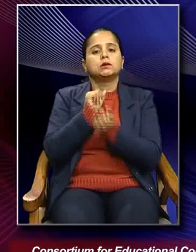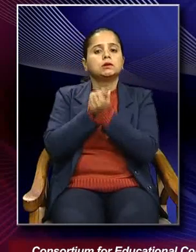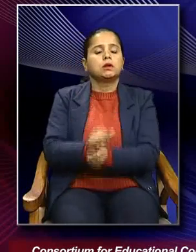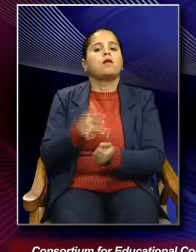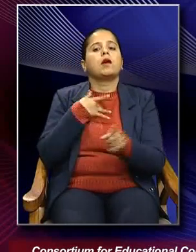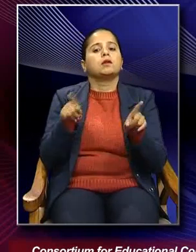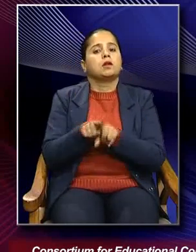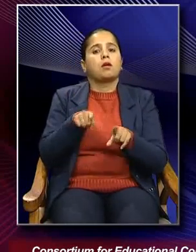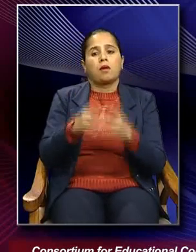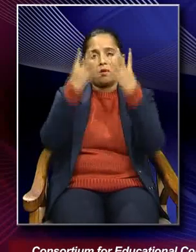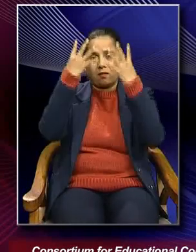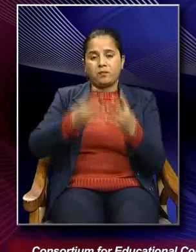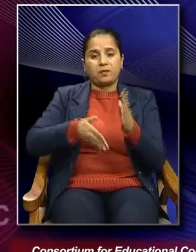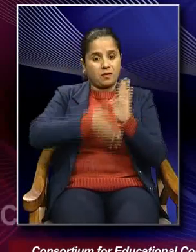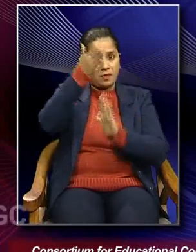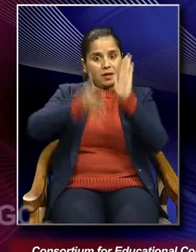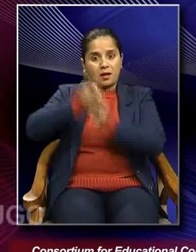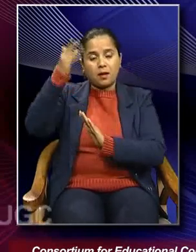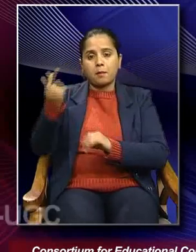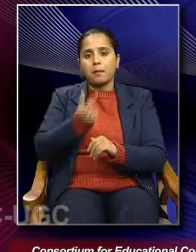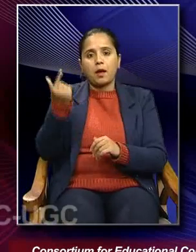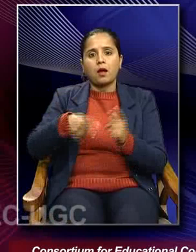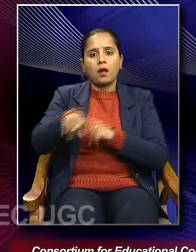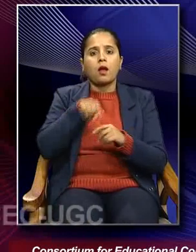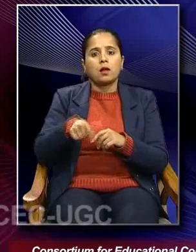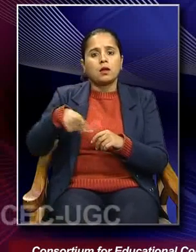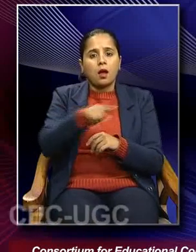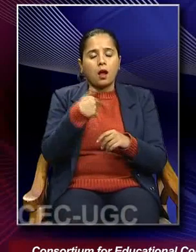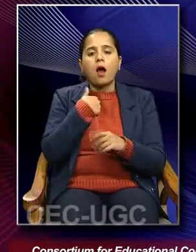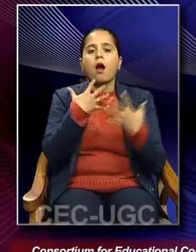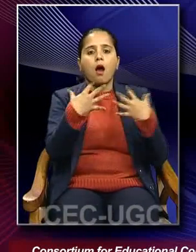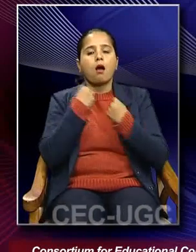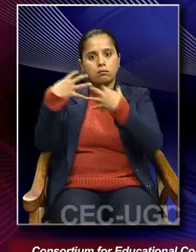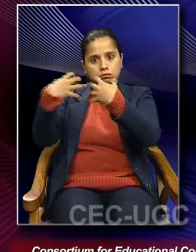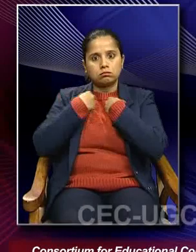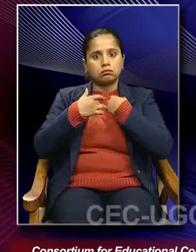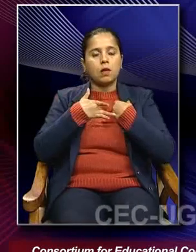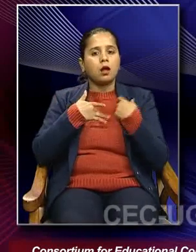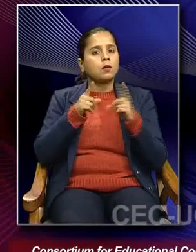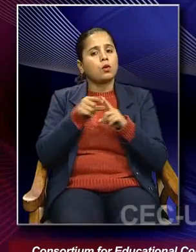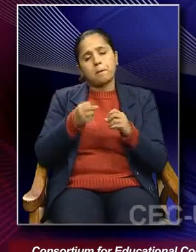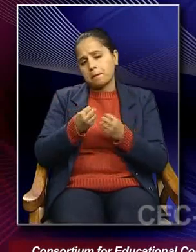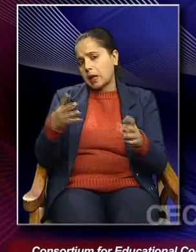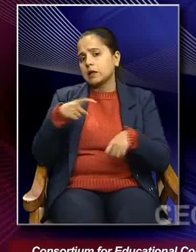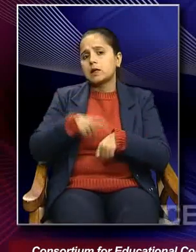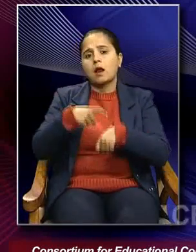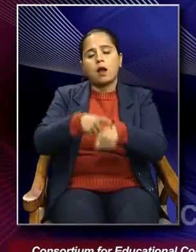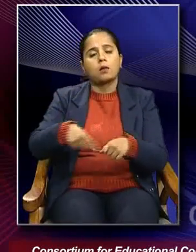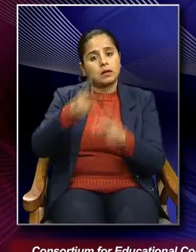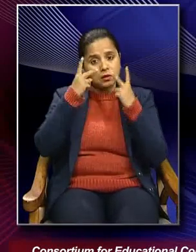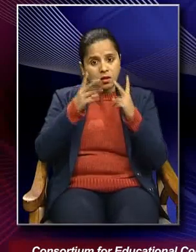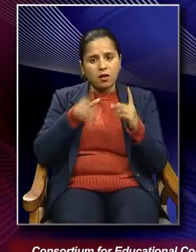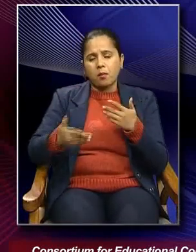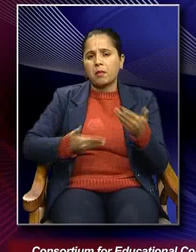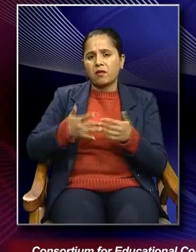its walls have been constructed by the occupants themselves, who at times seems to